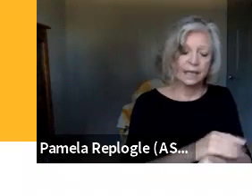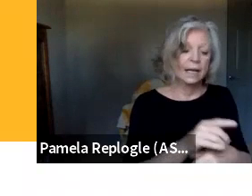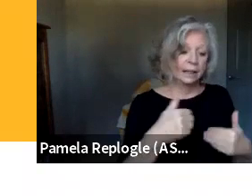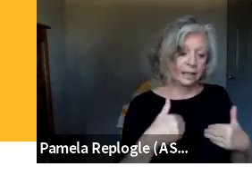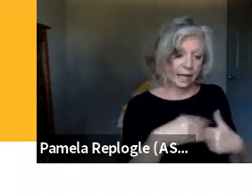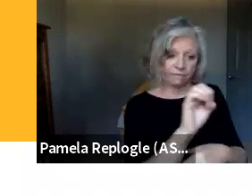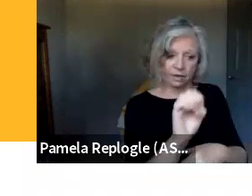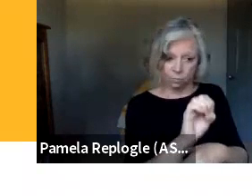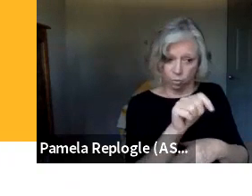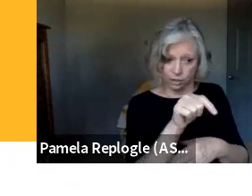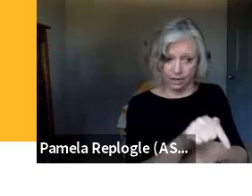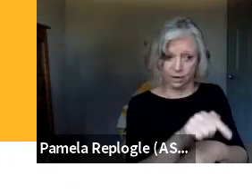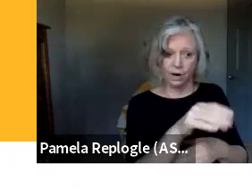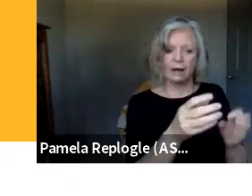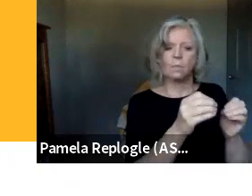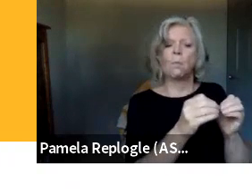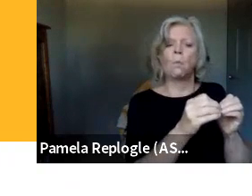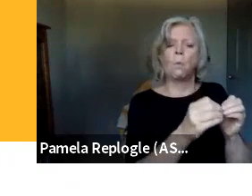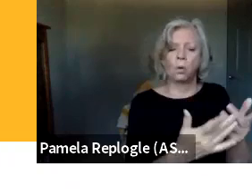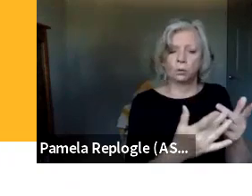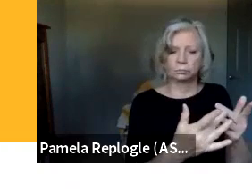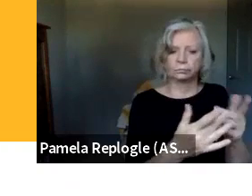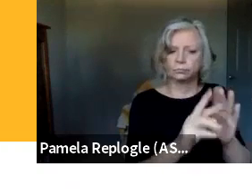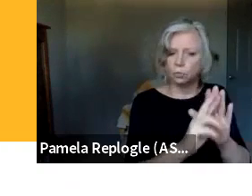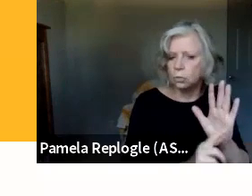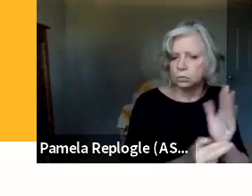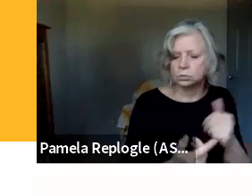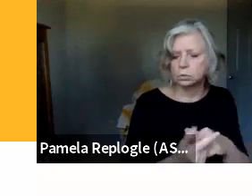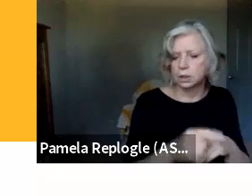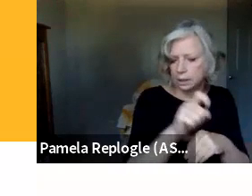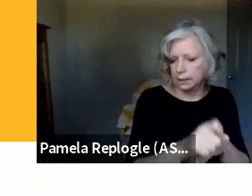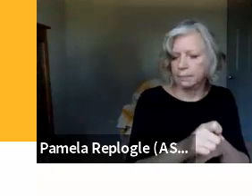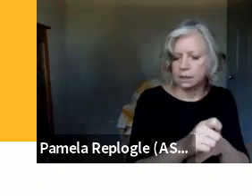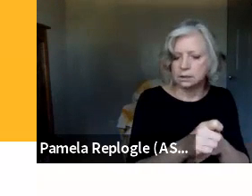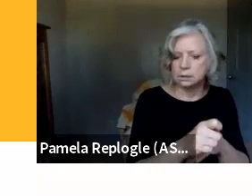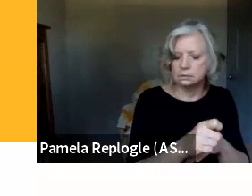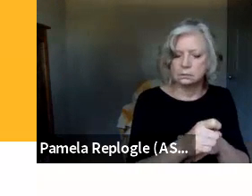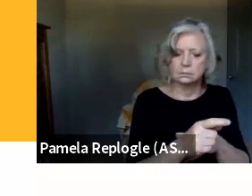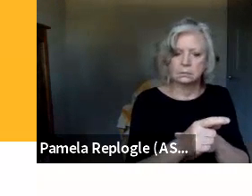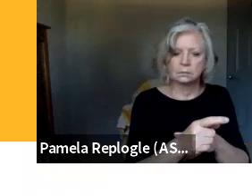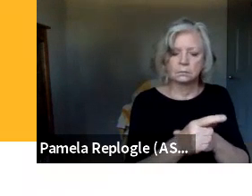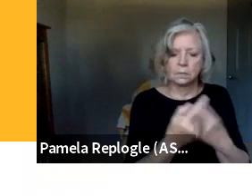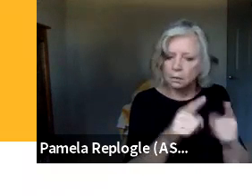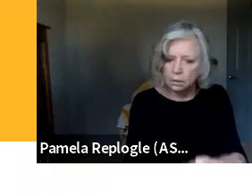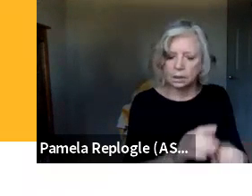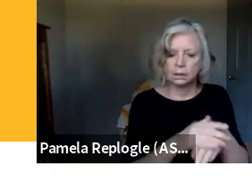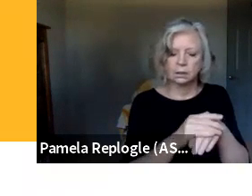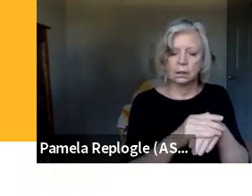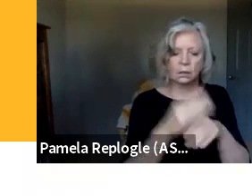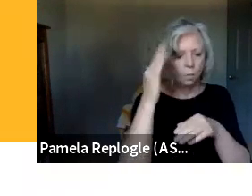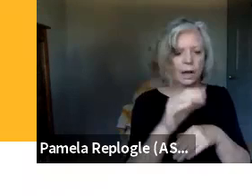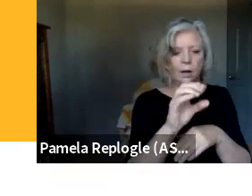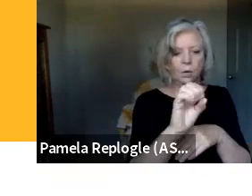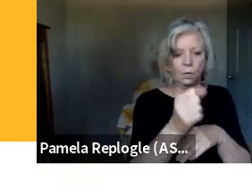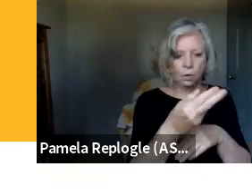those work sites may have restrictions that they have to comply with due to Cal OSHA